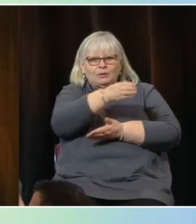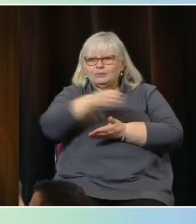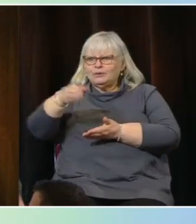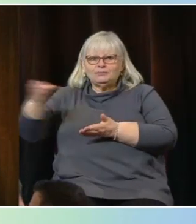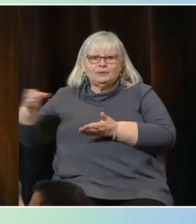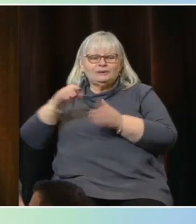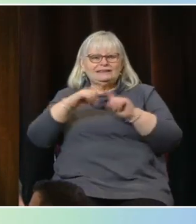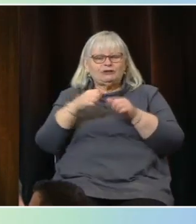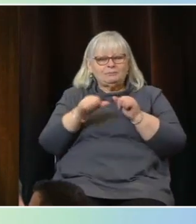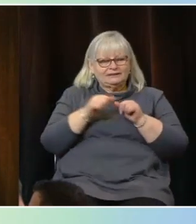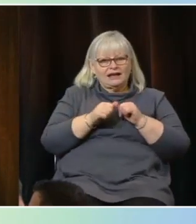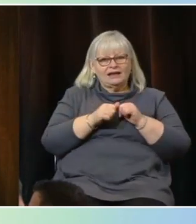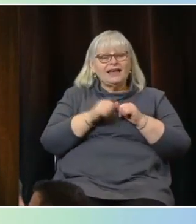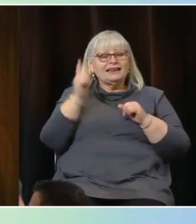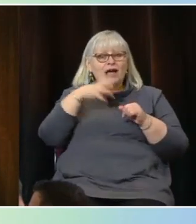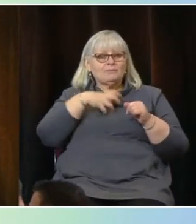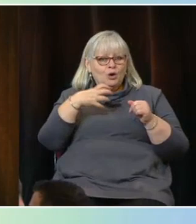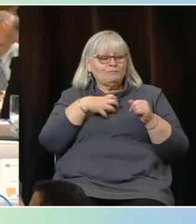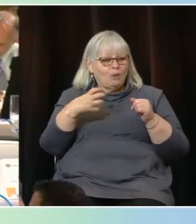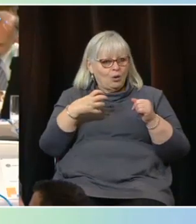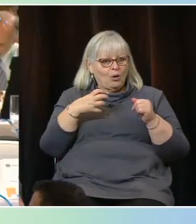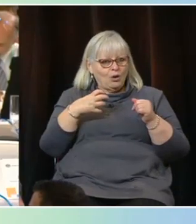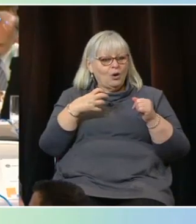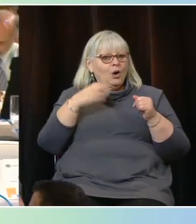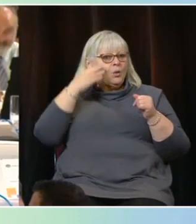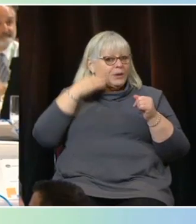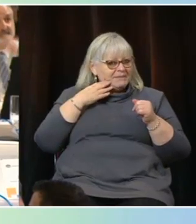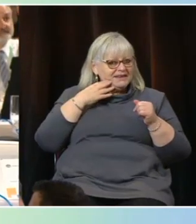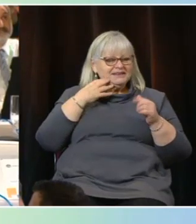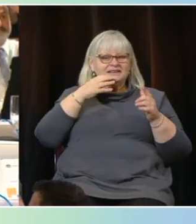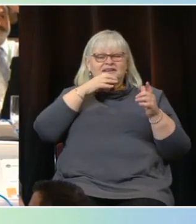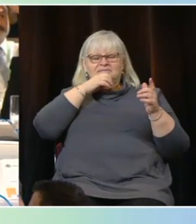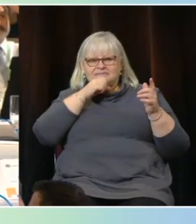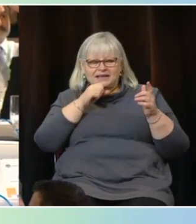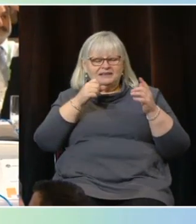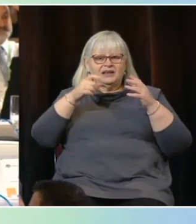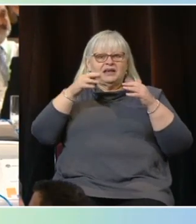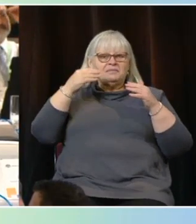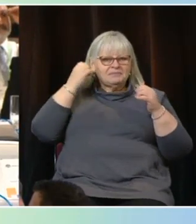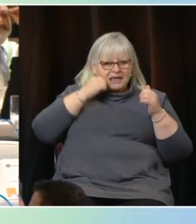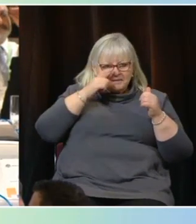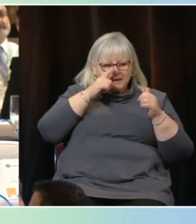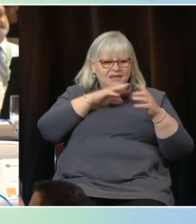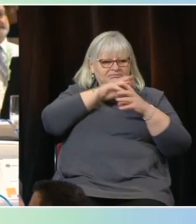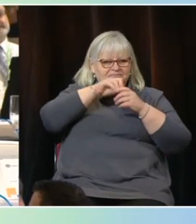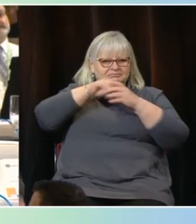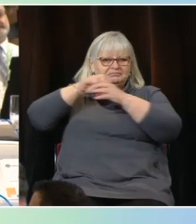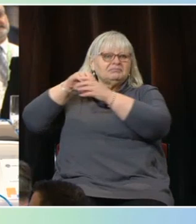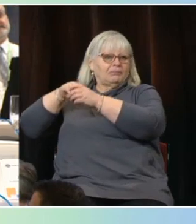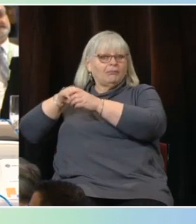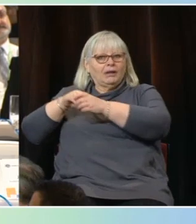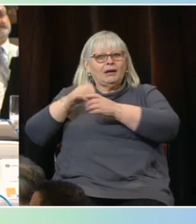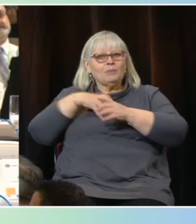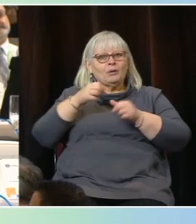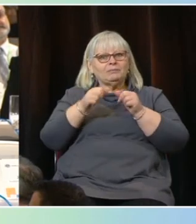workforce were reduced participation deep in the talent pool and made better use of that country's human capital this process